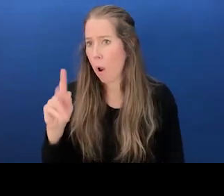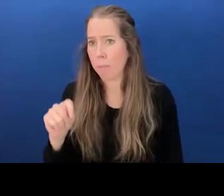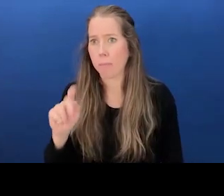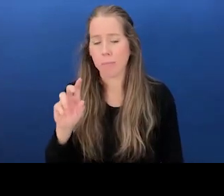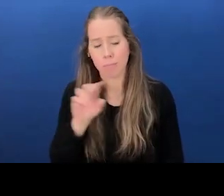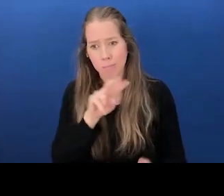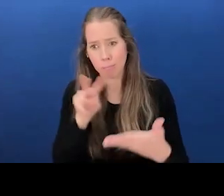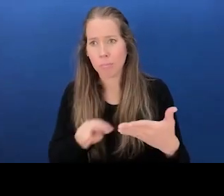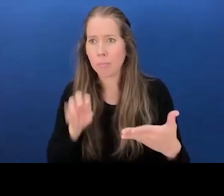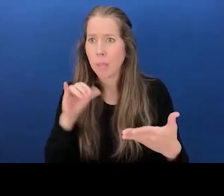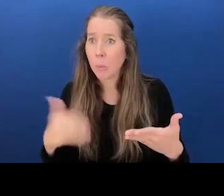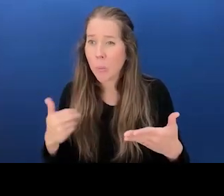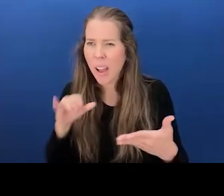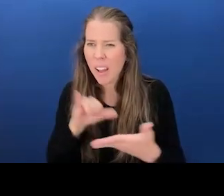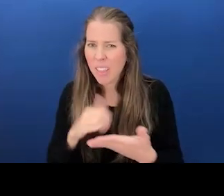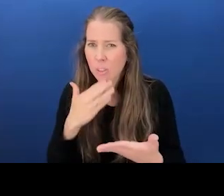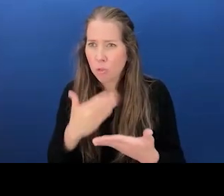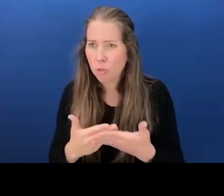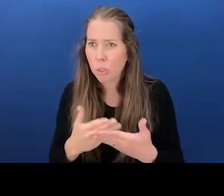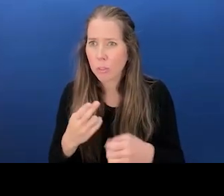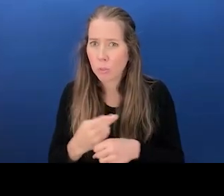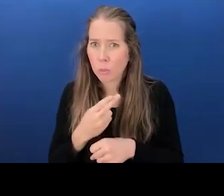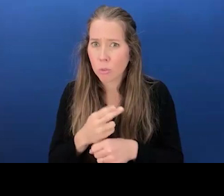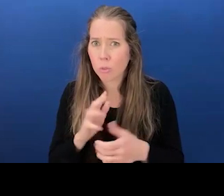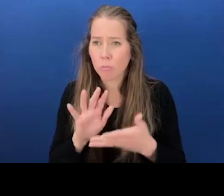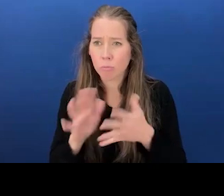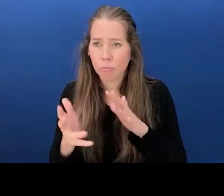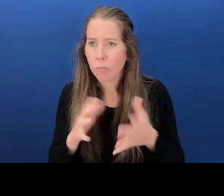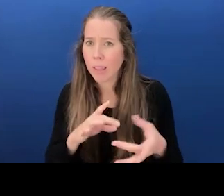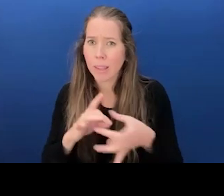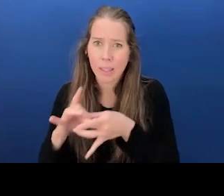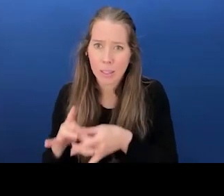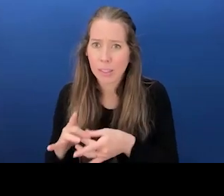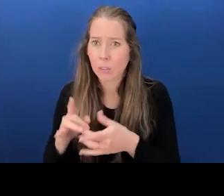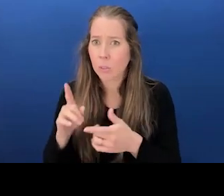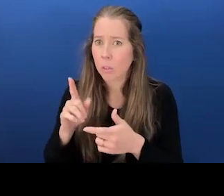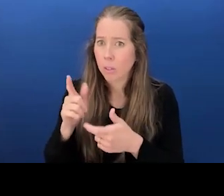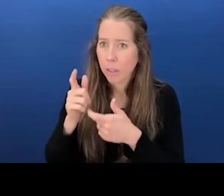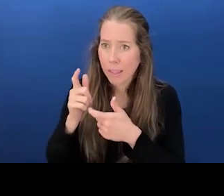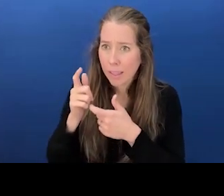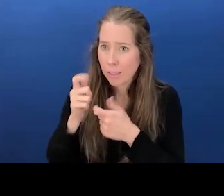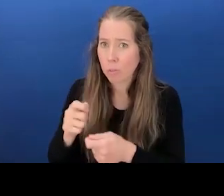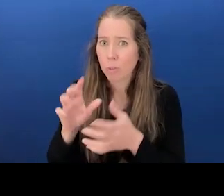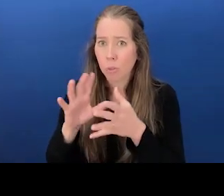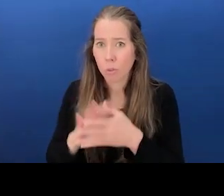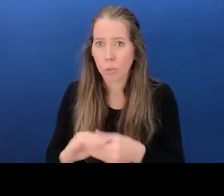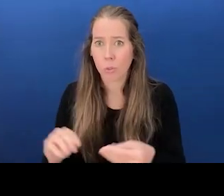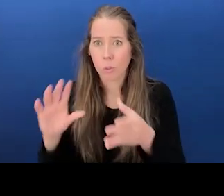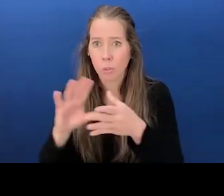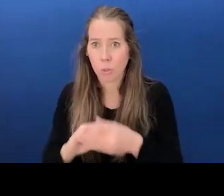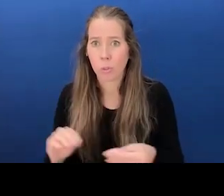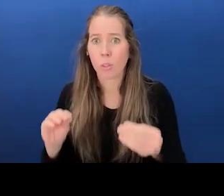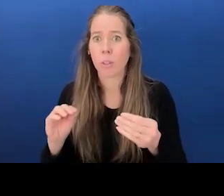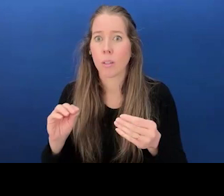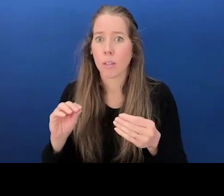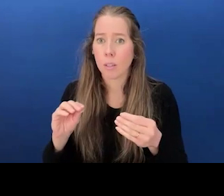good. Using simulation and metaphor and attaching it to this like interesting story. It's like, oh yeah, students might actually be able to understand it